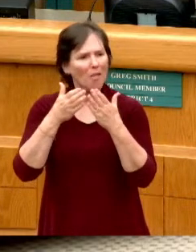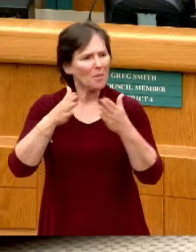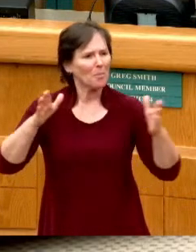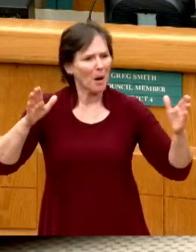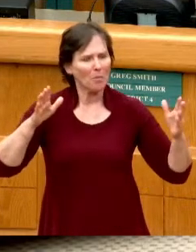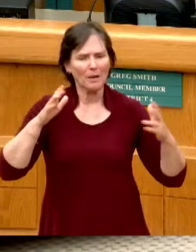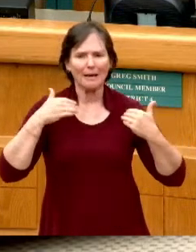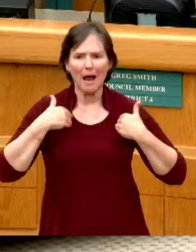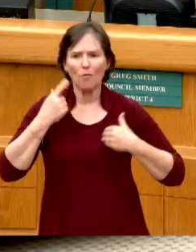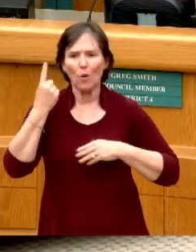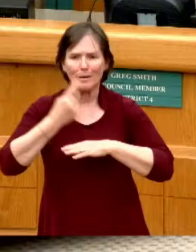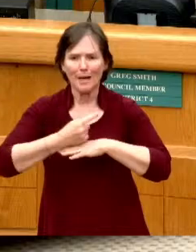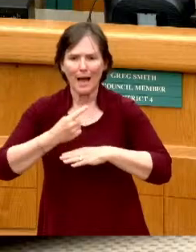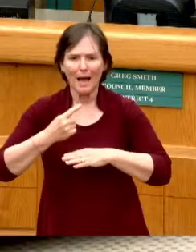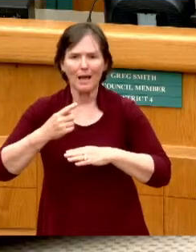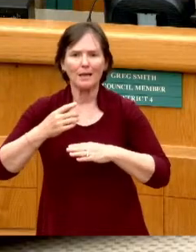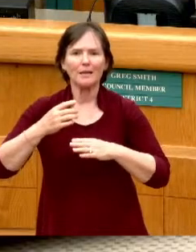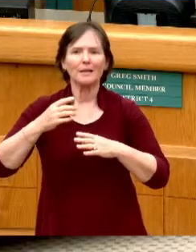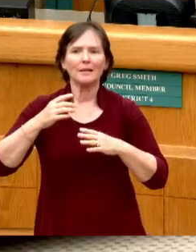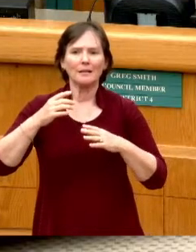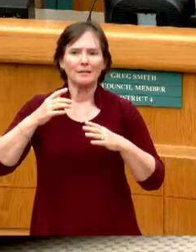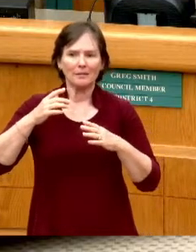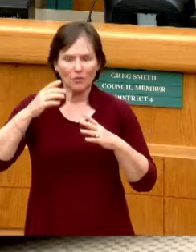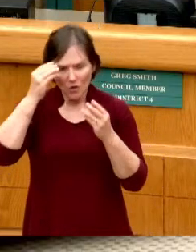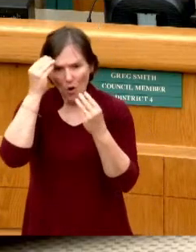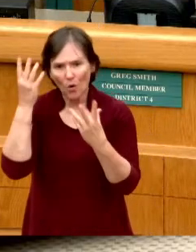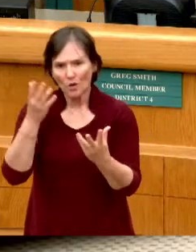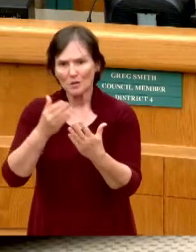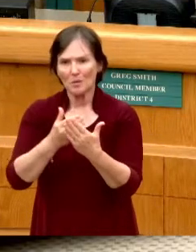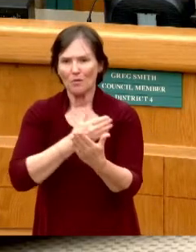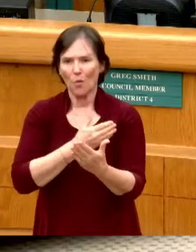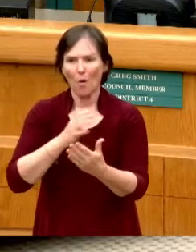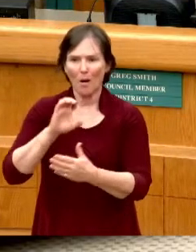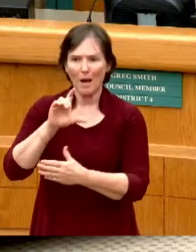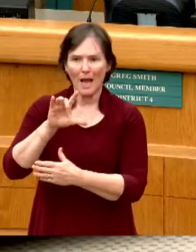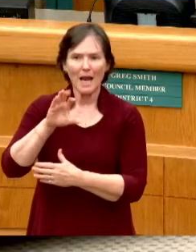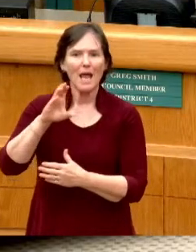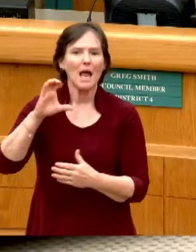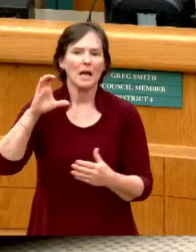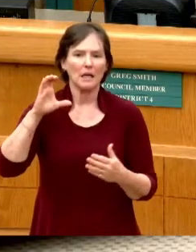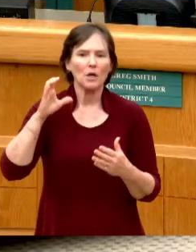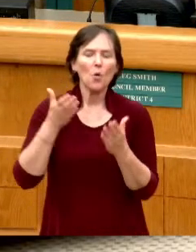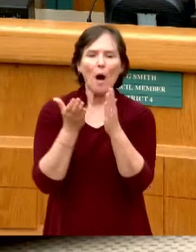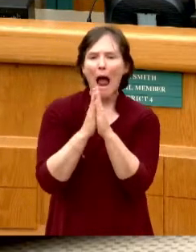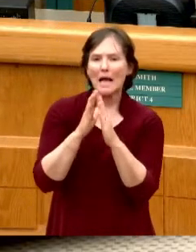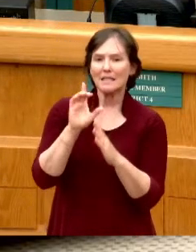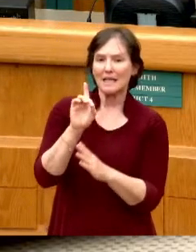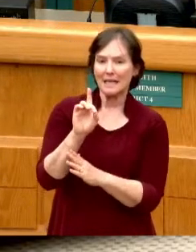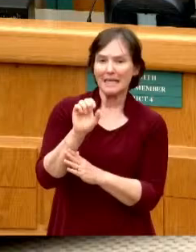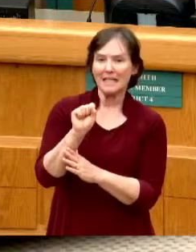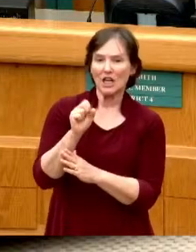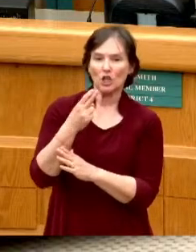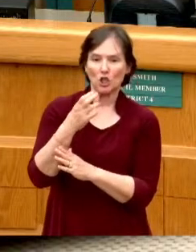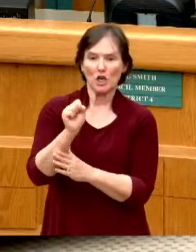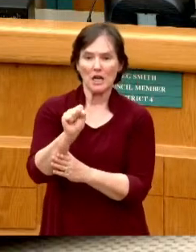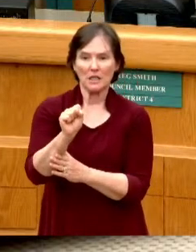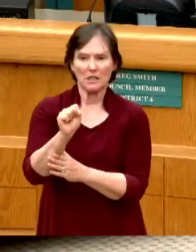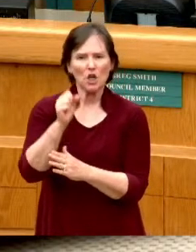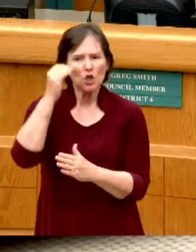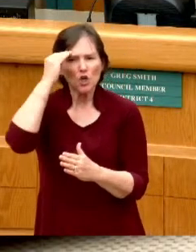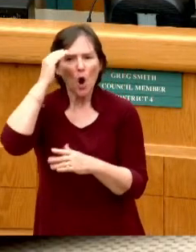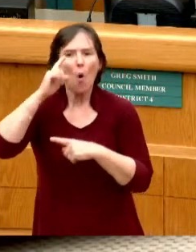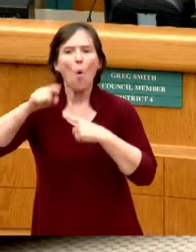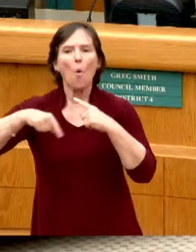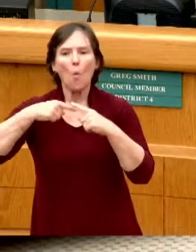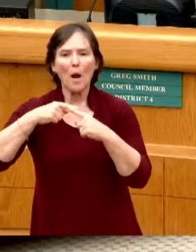everybody. And we're also reaching out to DSHS to ask them, Do you know when our 5,000 doses are coming? Because